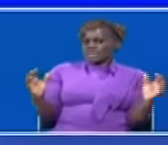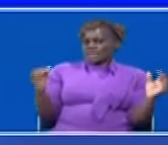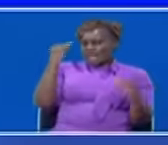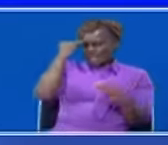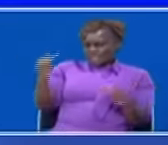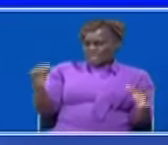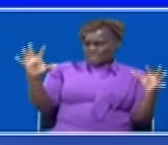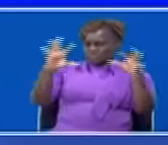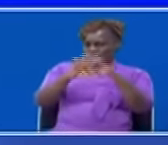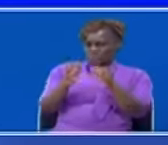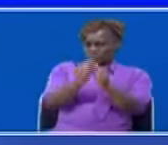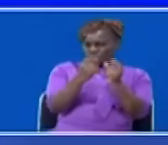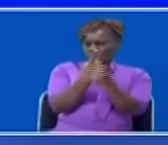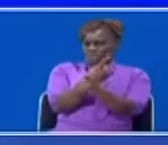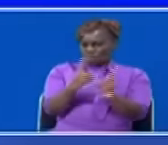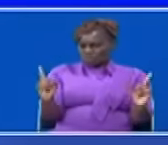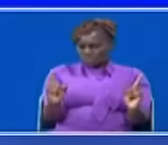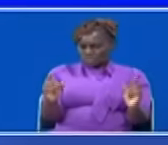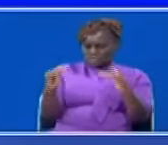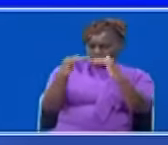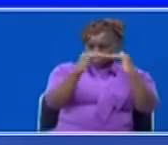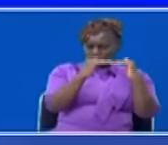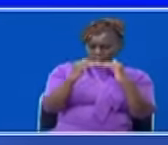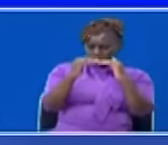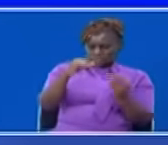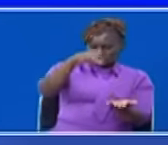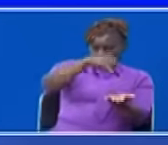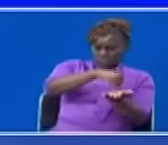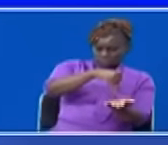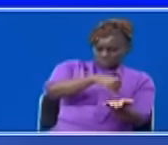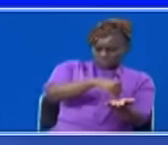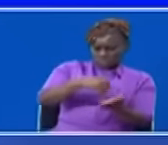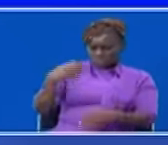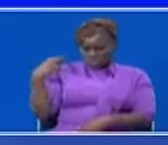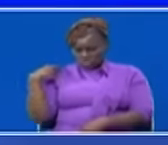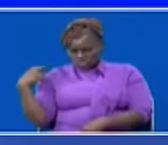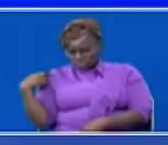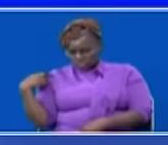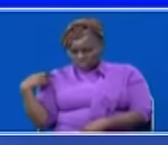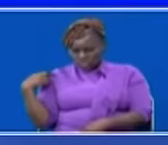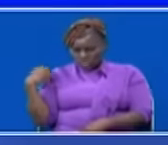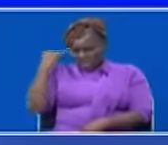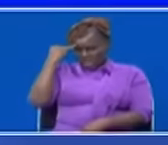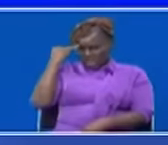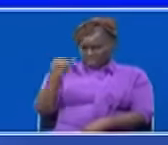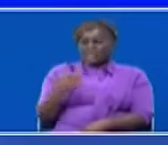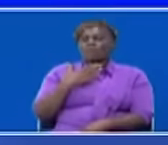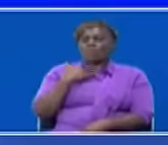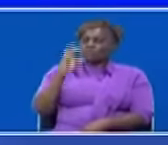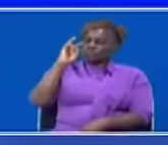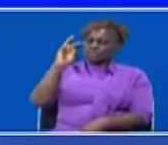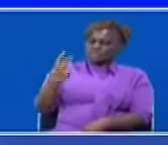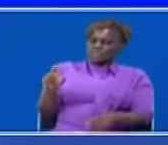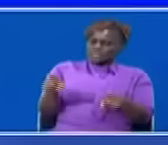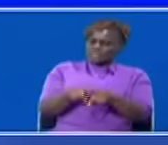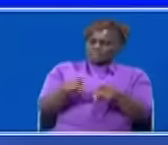together, democracy, equity, inclusivity, consultation, the ideals that we want to see even